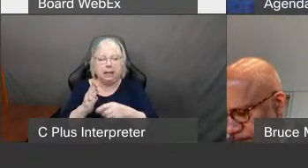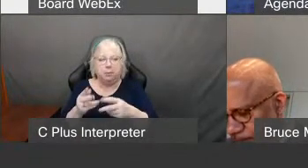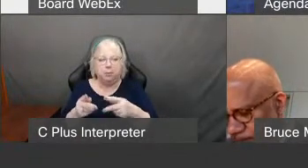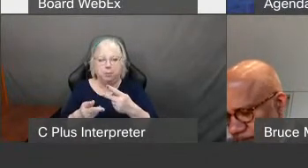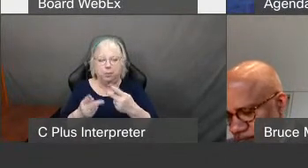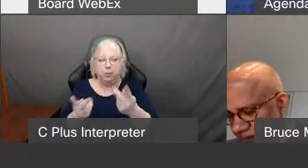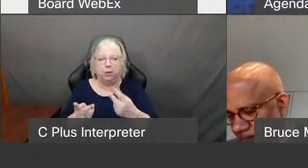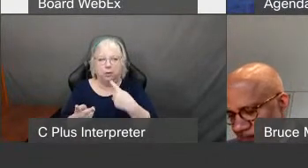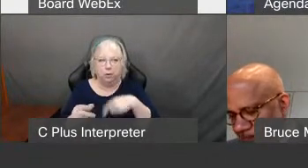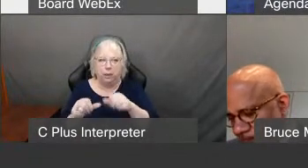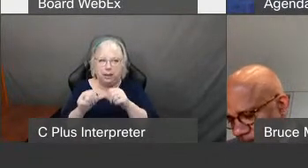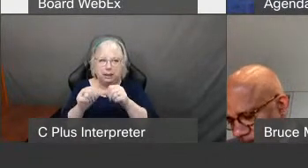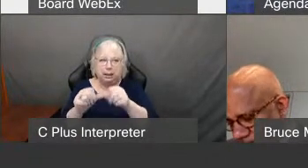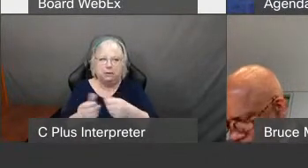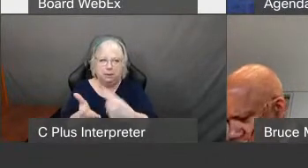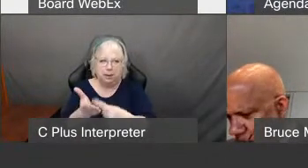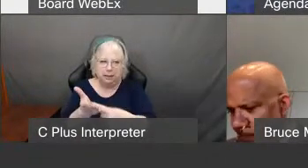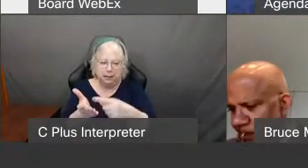agenda item.